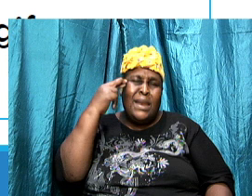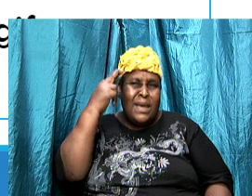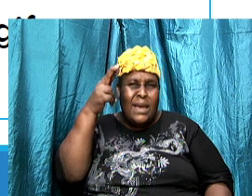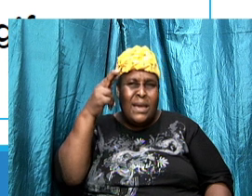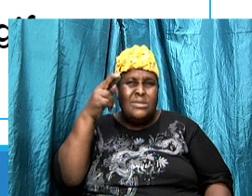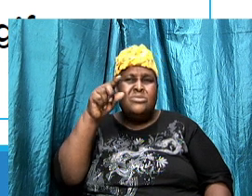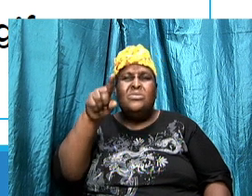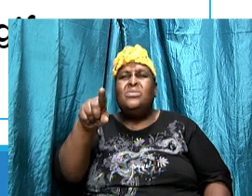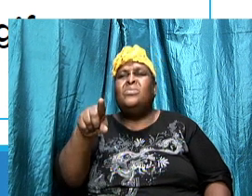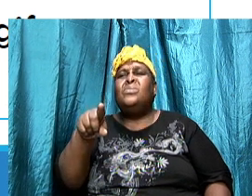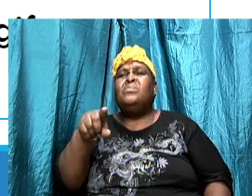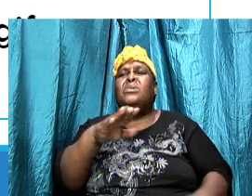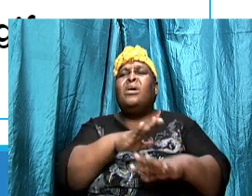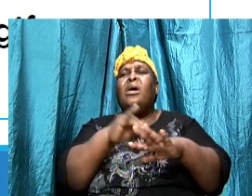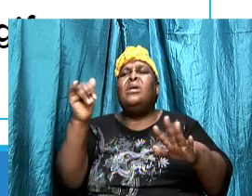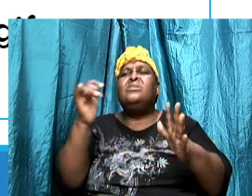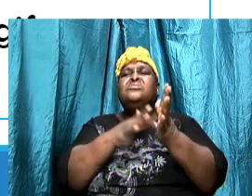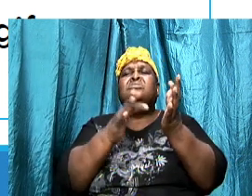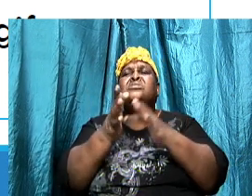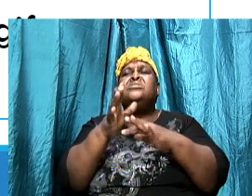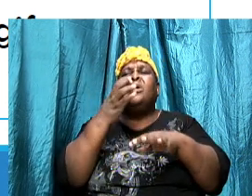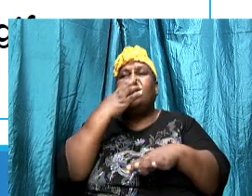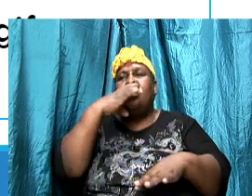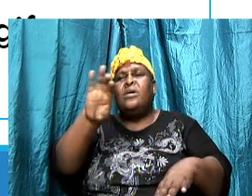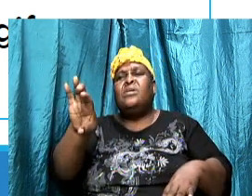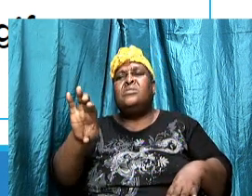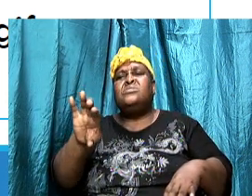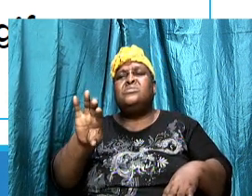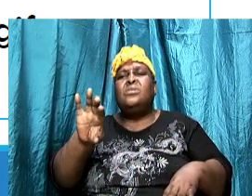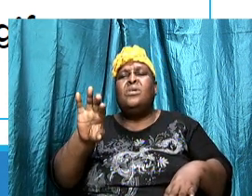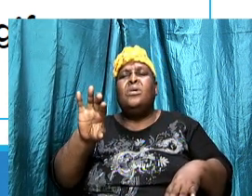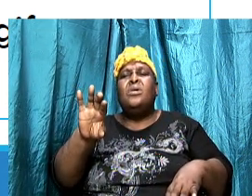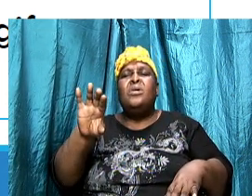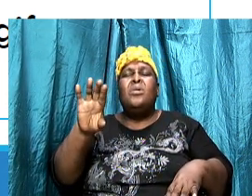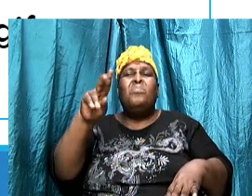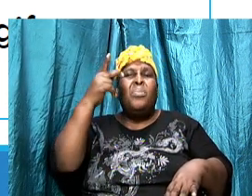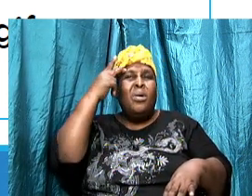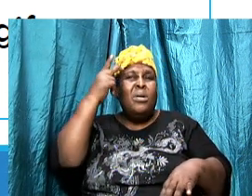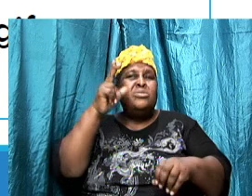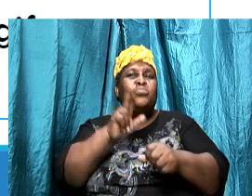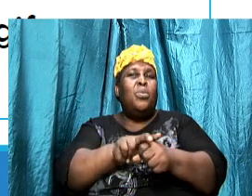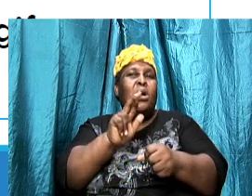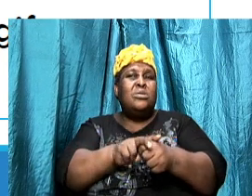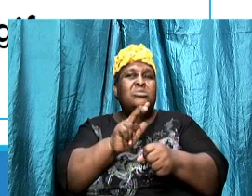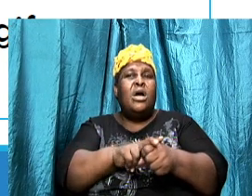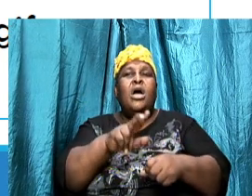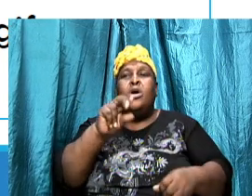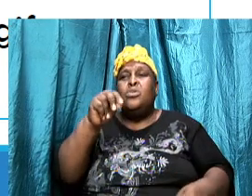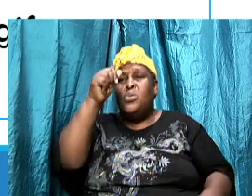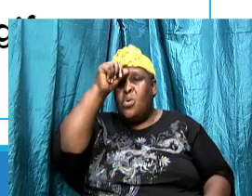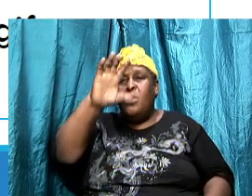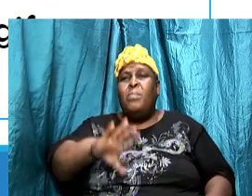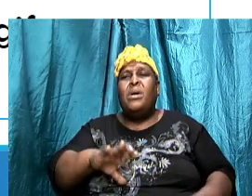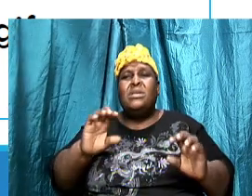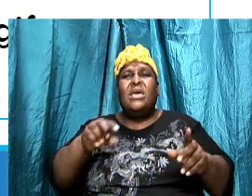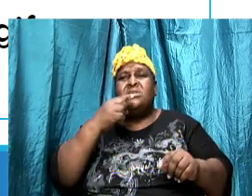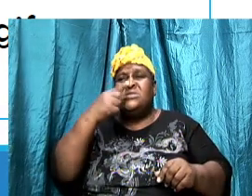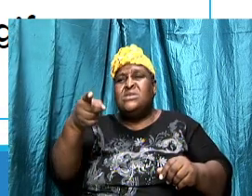calling Jesus a curse. And so Paul warns us that. And he says, no man can say that Jesus is